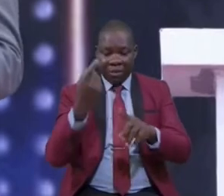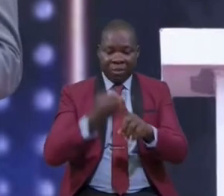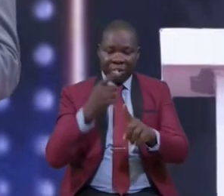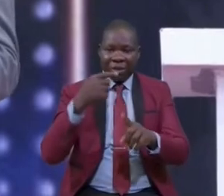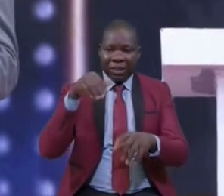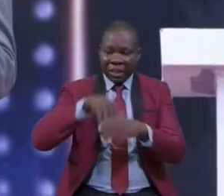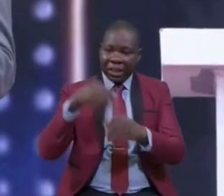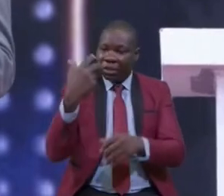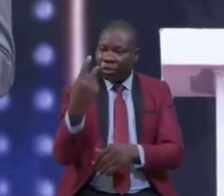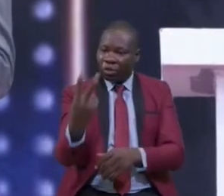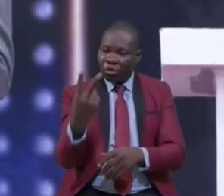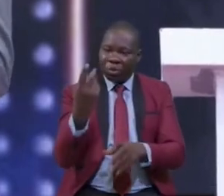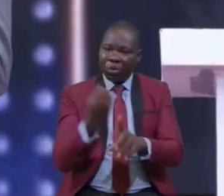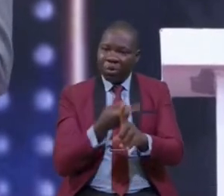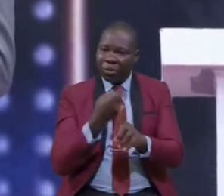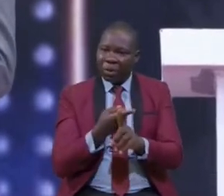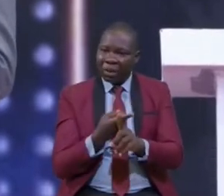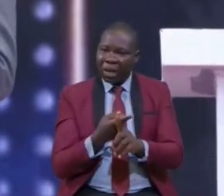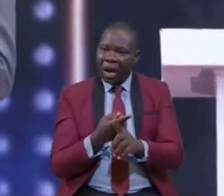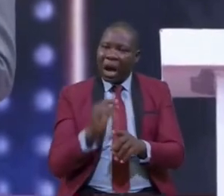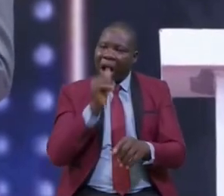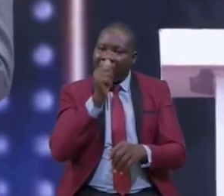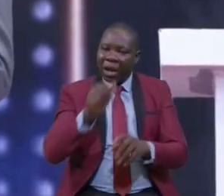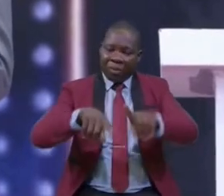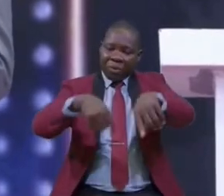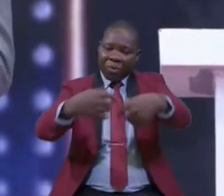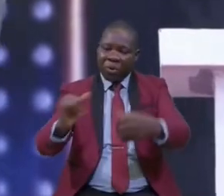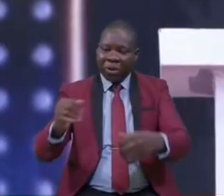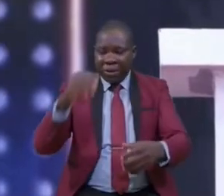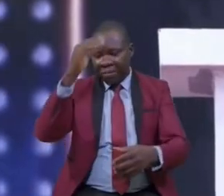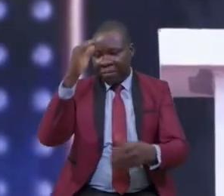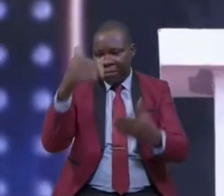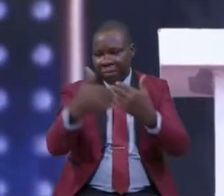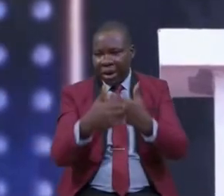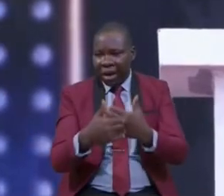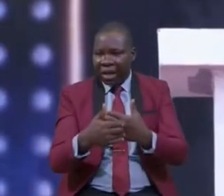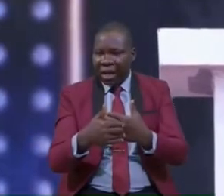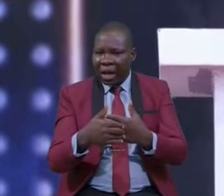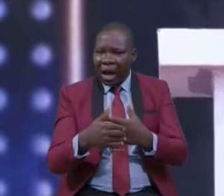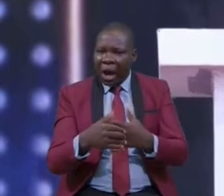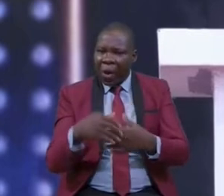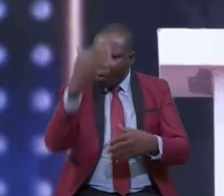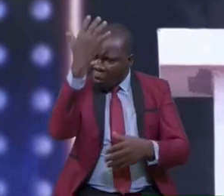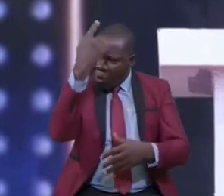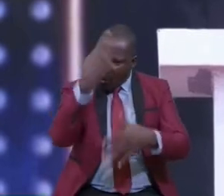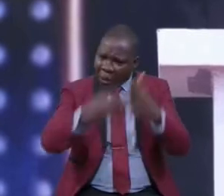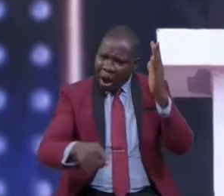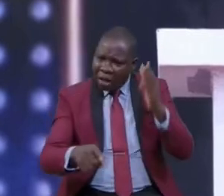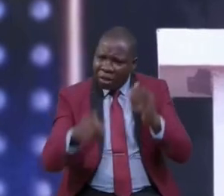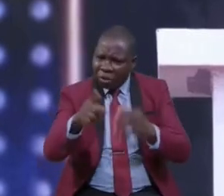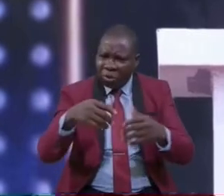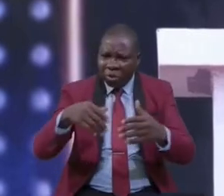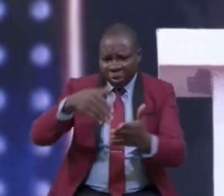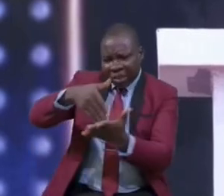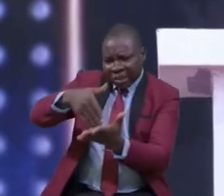Other people are looking for this and you did not apply. And we give you this in